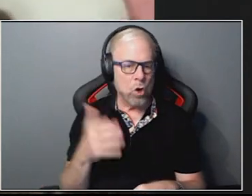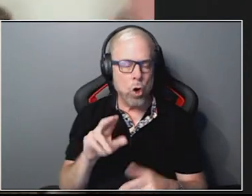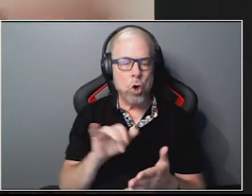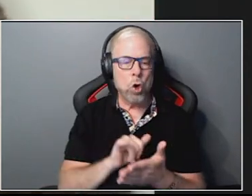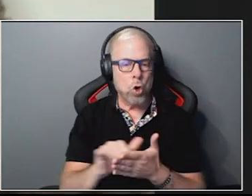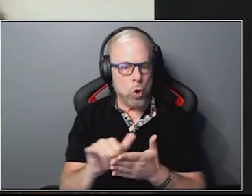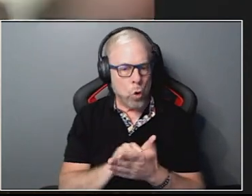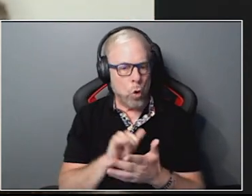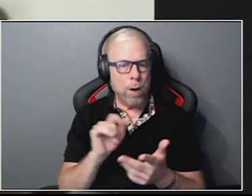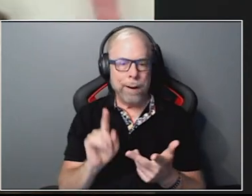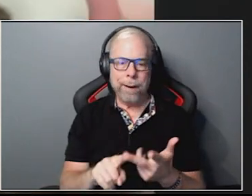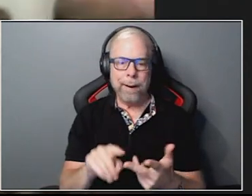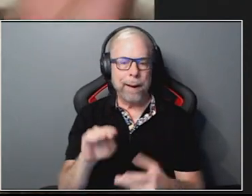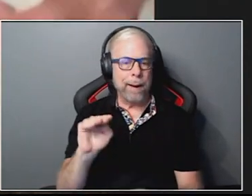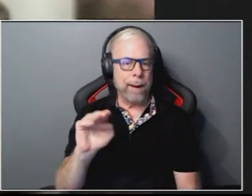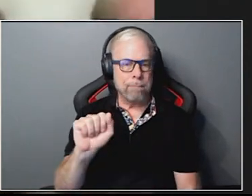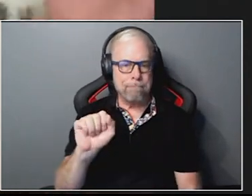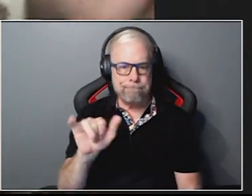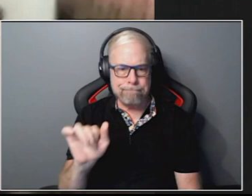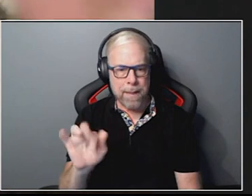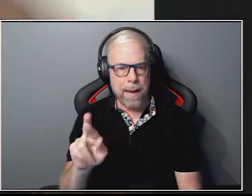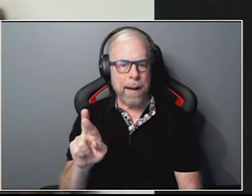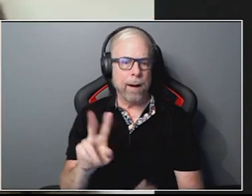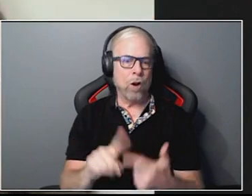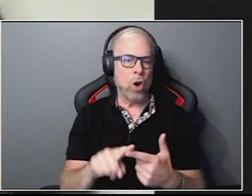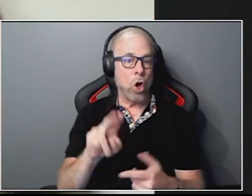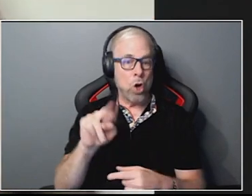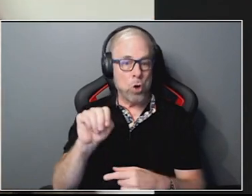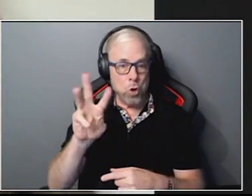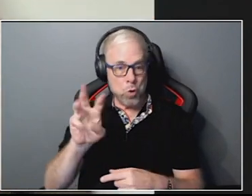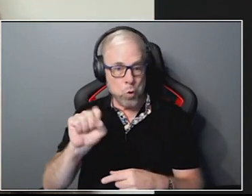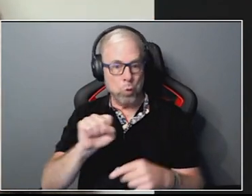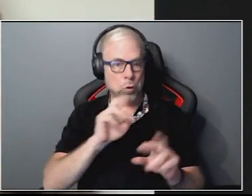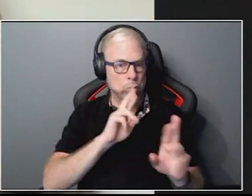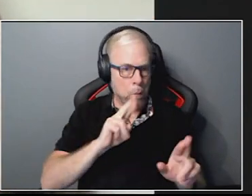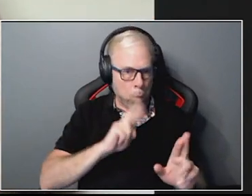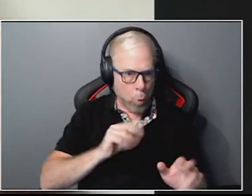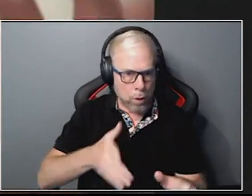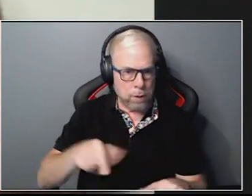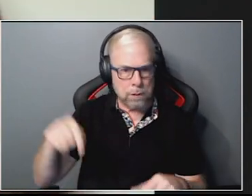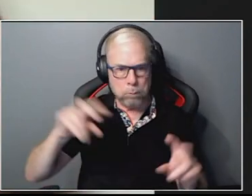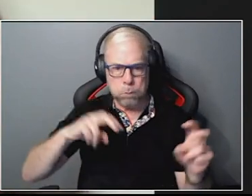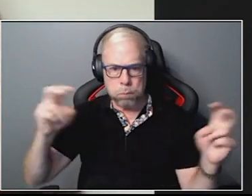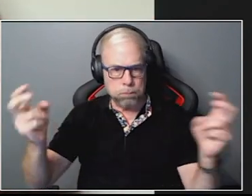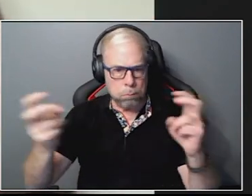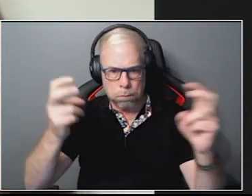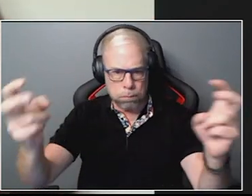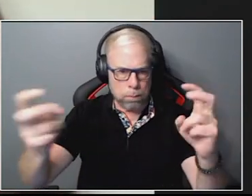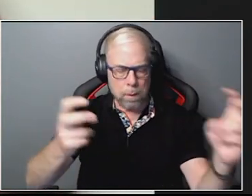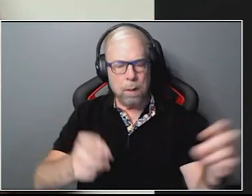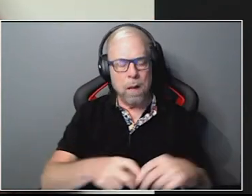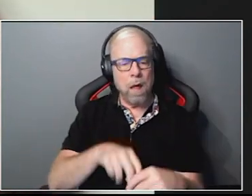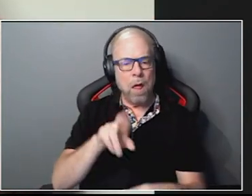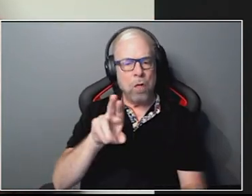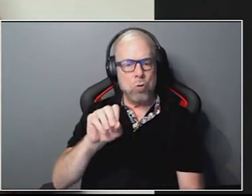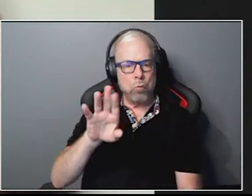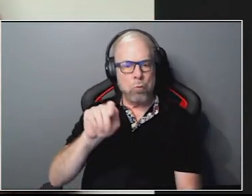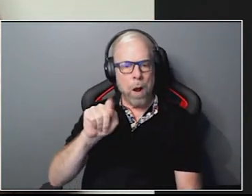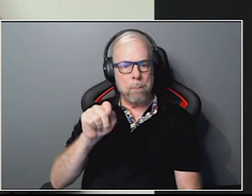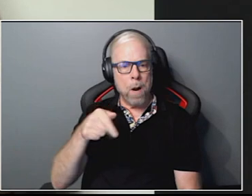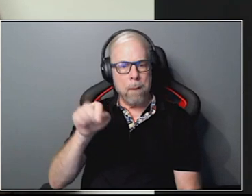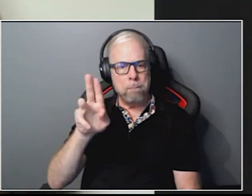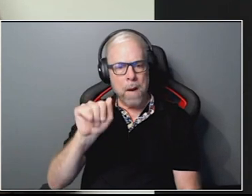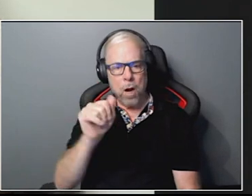were reporters and just tons and tons of people. And Robert Peary goes up to the podium and he